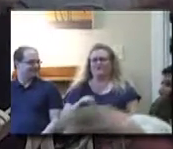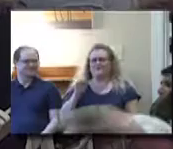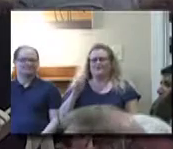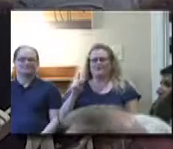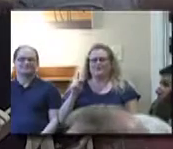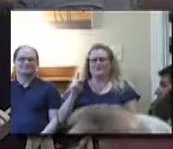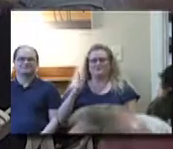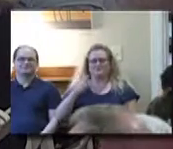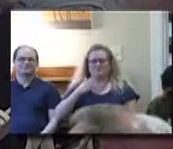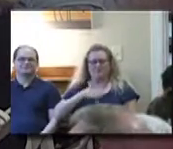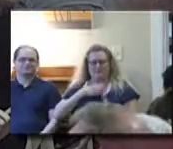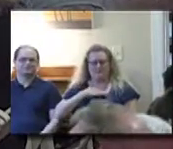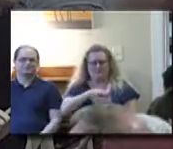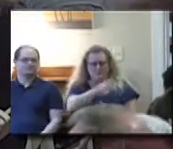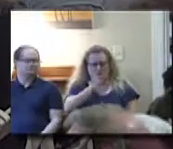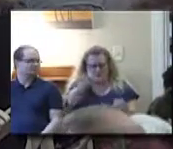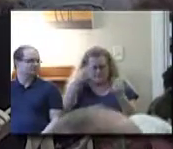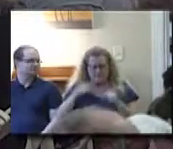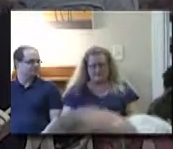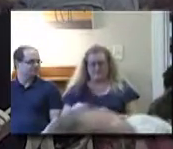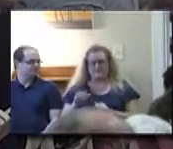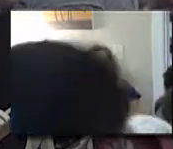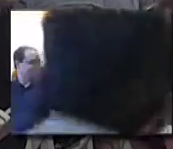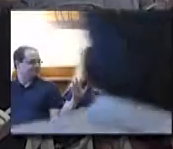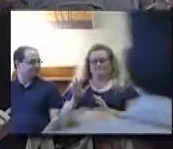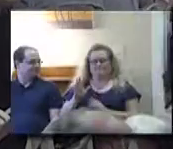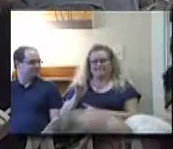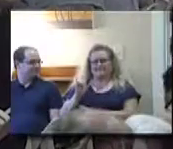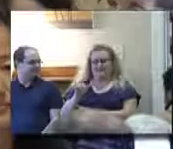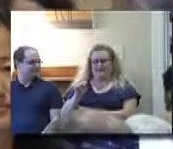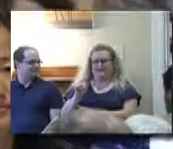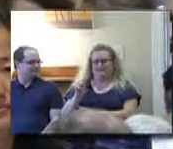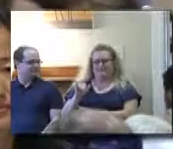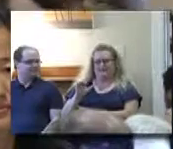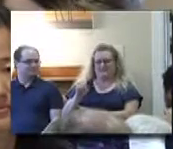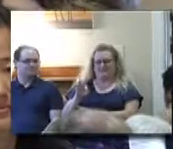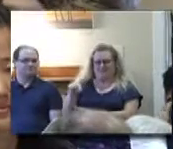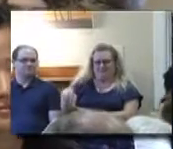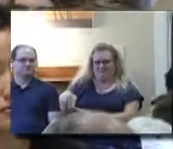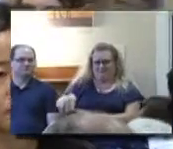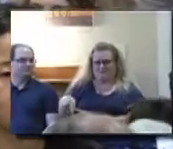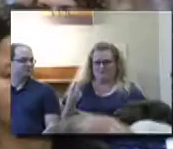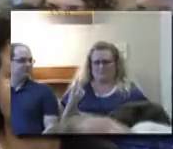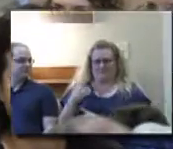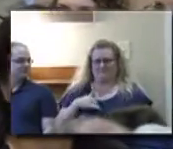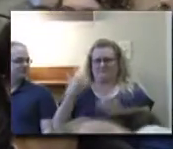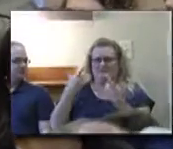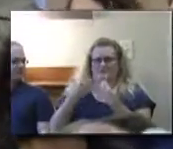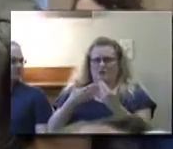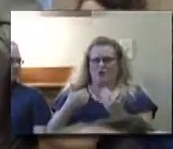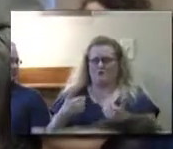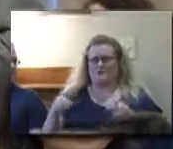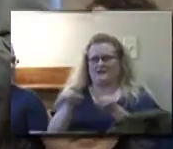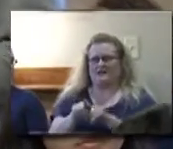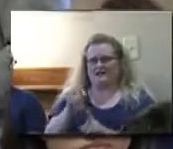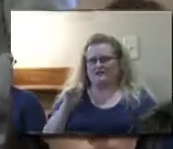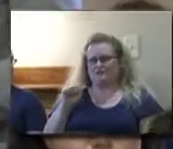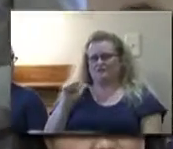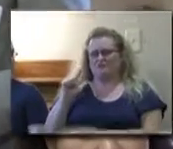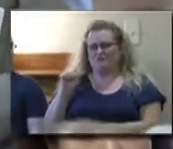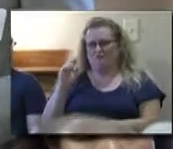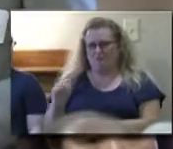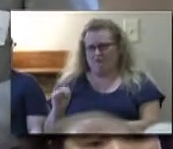Well, we're pleased you're here. The dynamics of this event is almost like a salon, in a